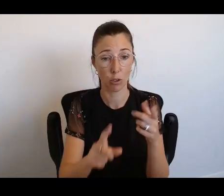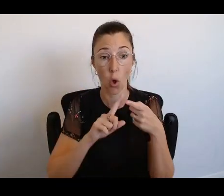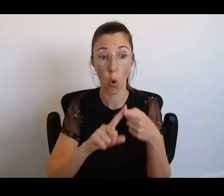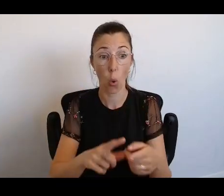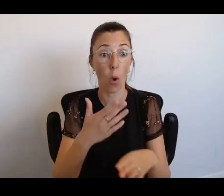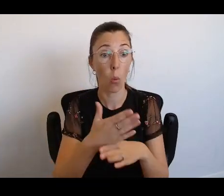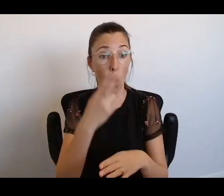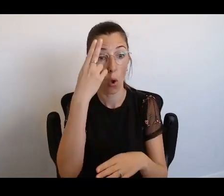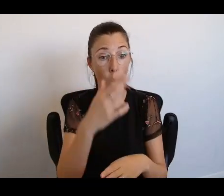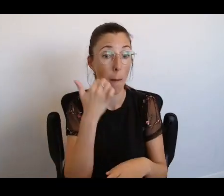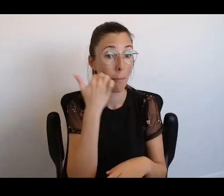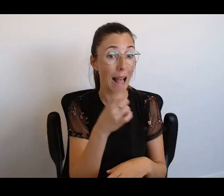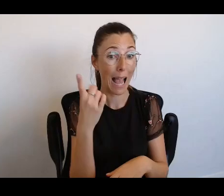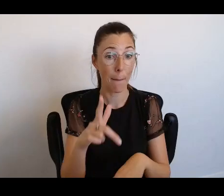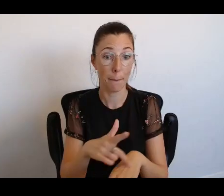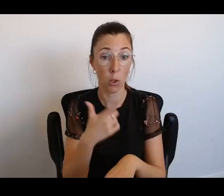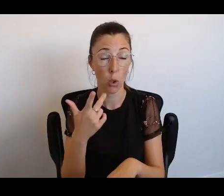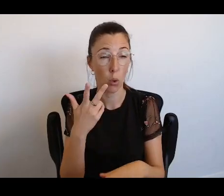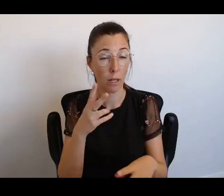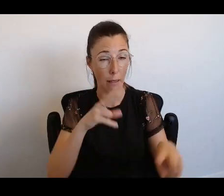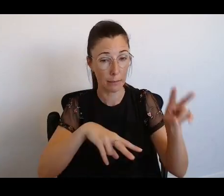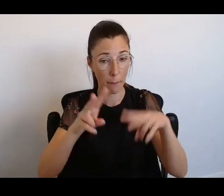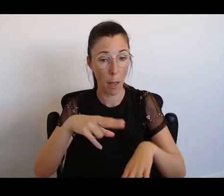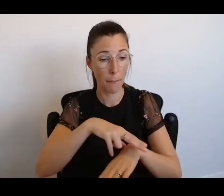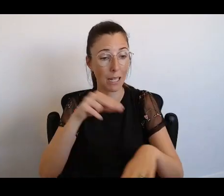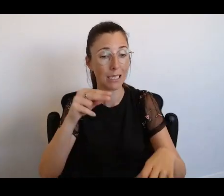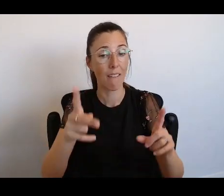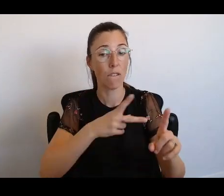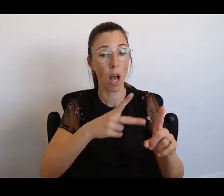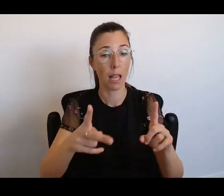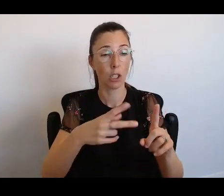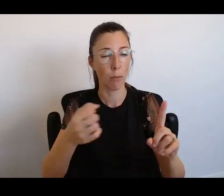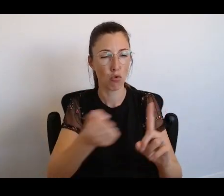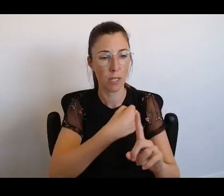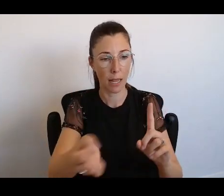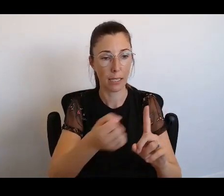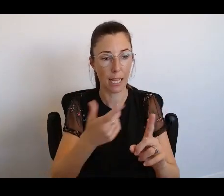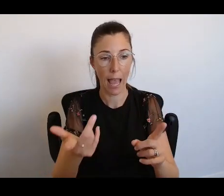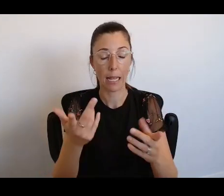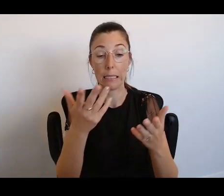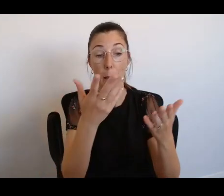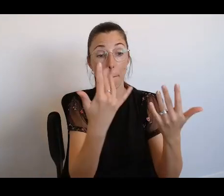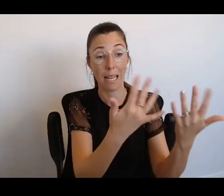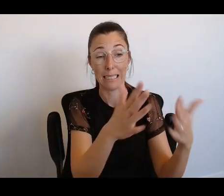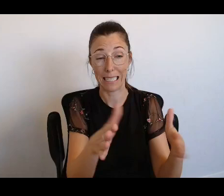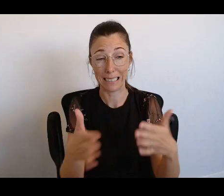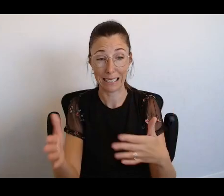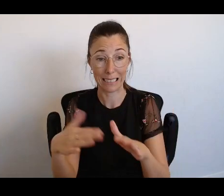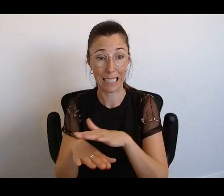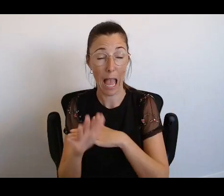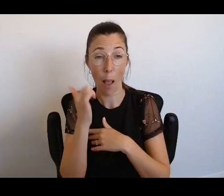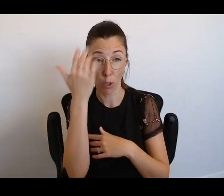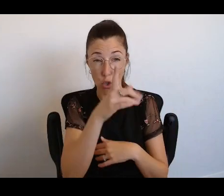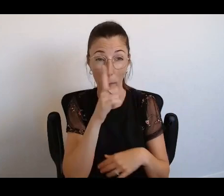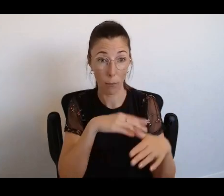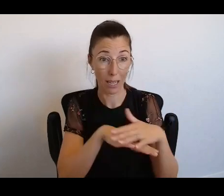police violence and brutality. And like the alarming rate of Aboriginal deaths in custody, the police brutality directed towards Aboriginal people is